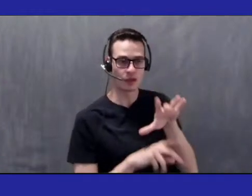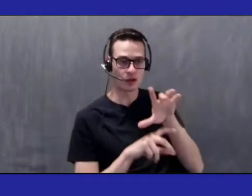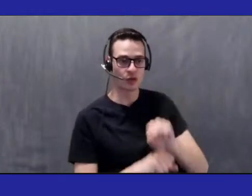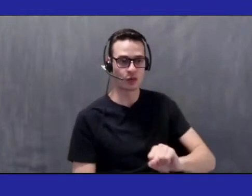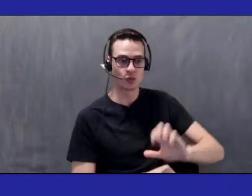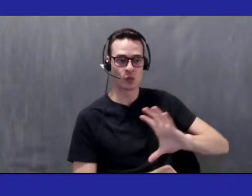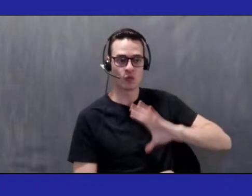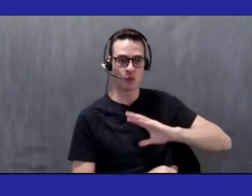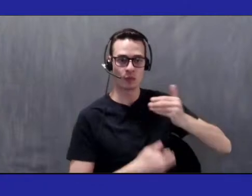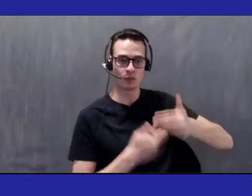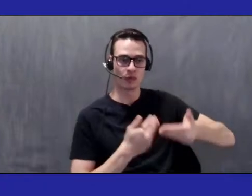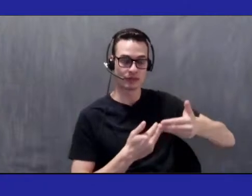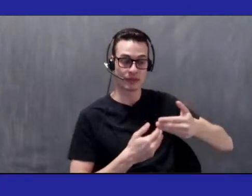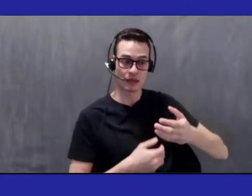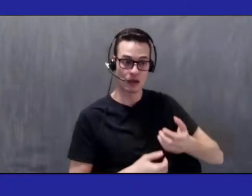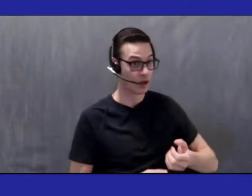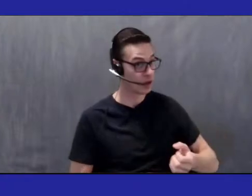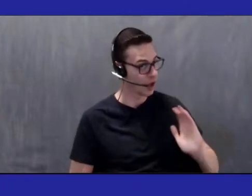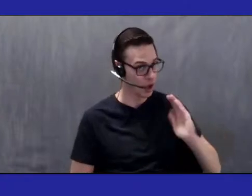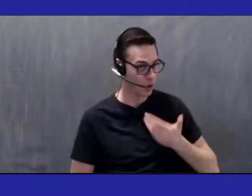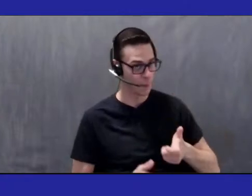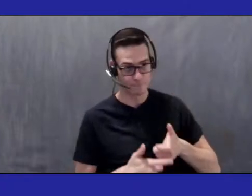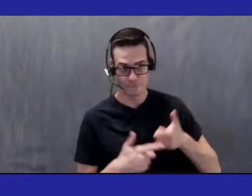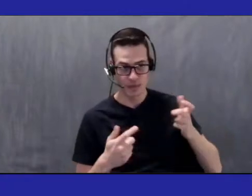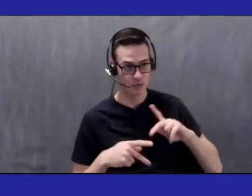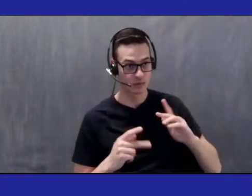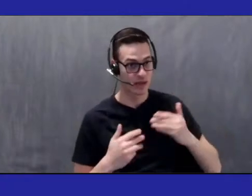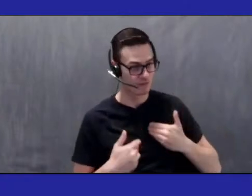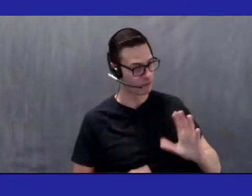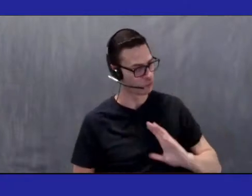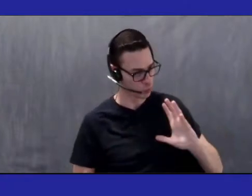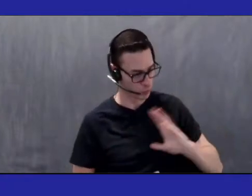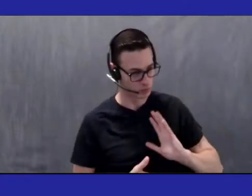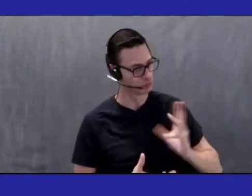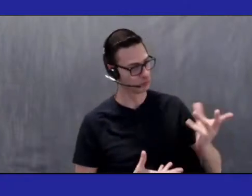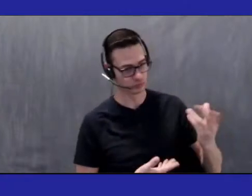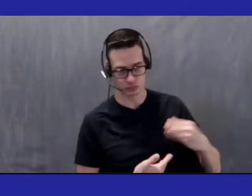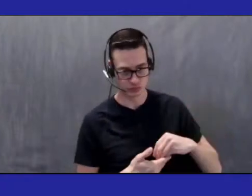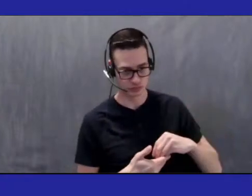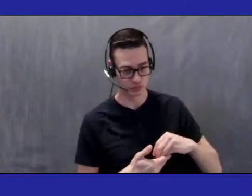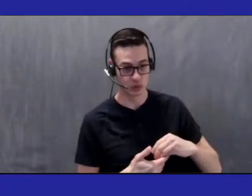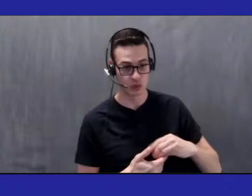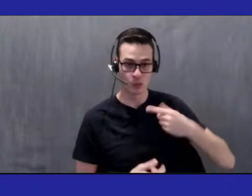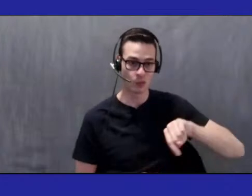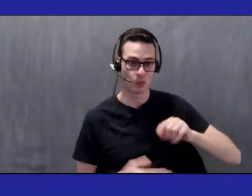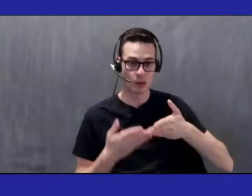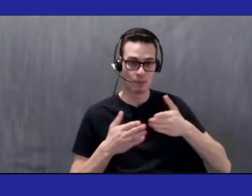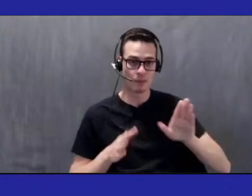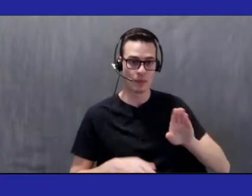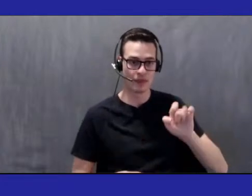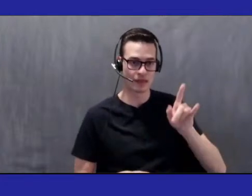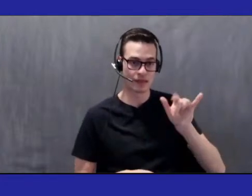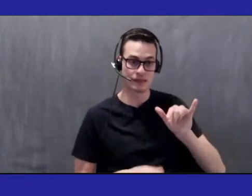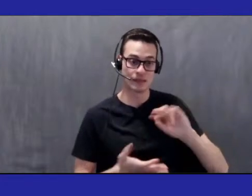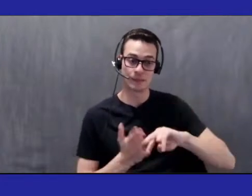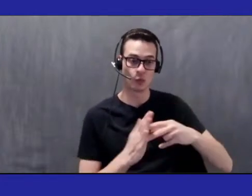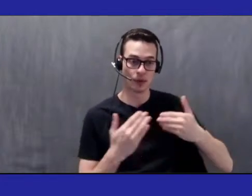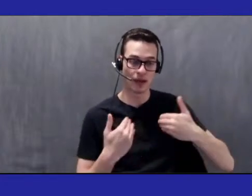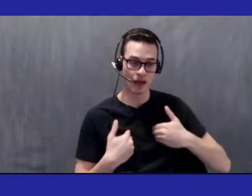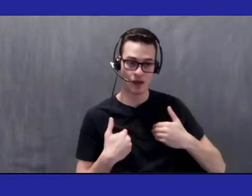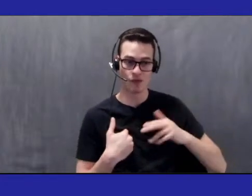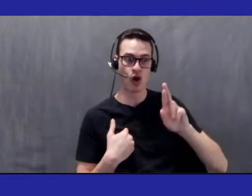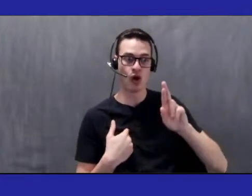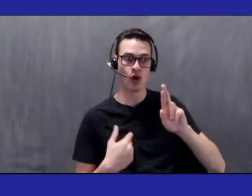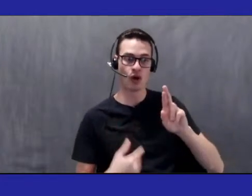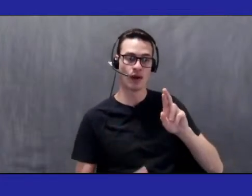of our bigger opportunities have a very formal process for participation. So because we're a public entity, we have this formal RFP process,